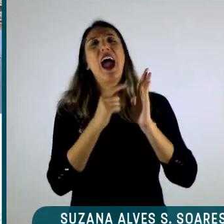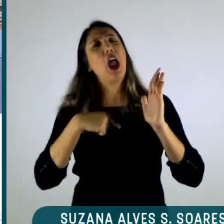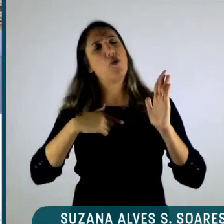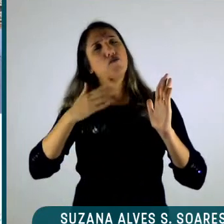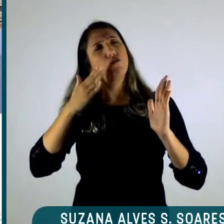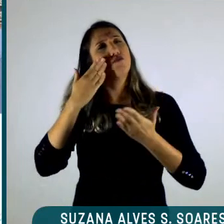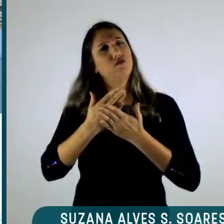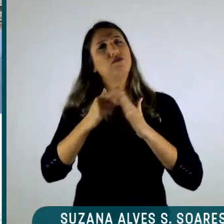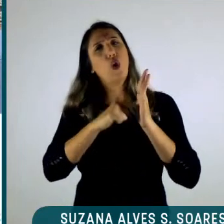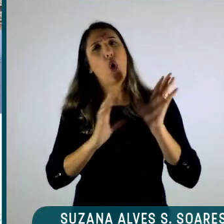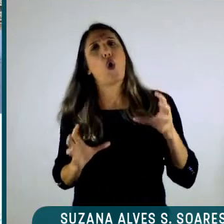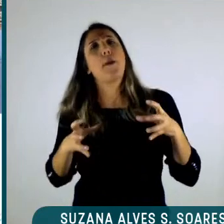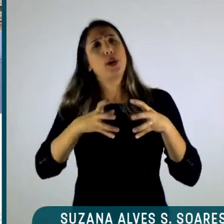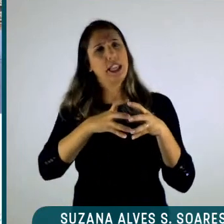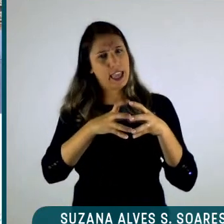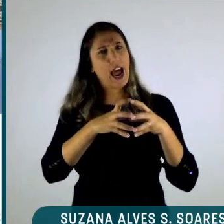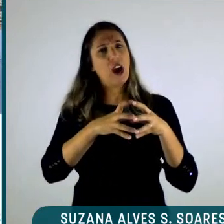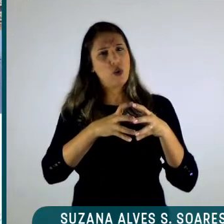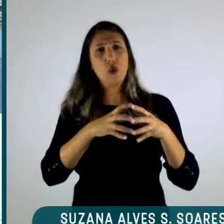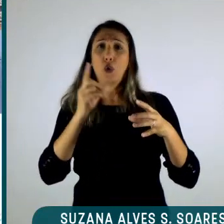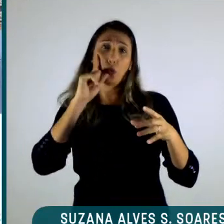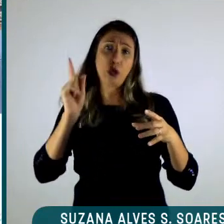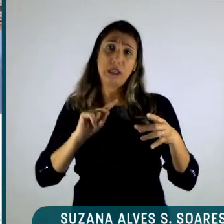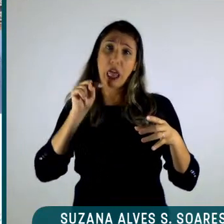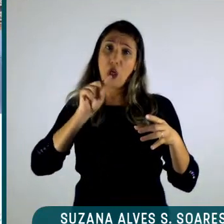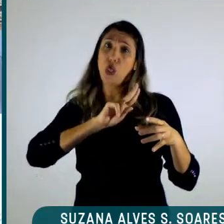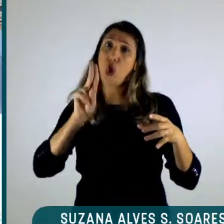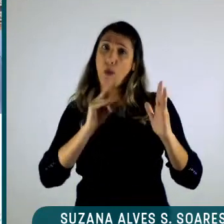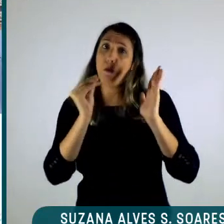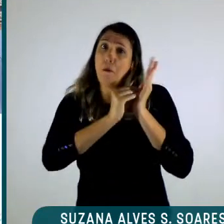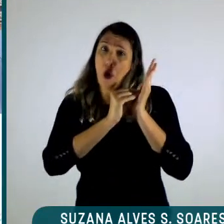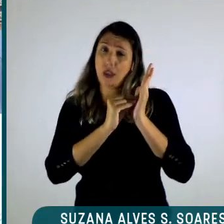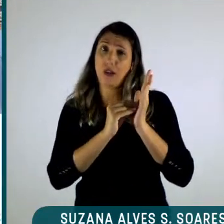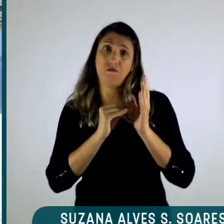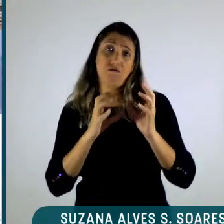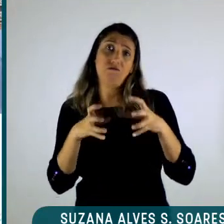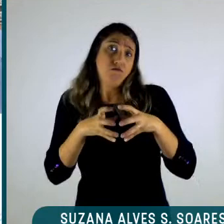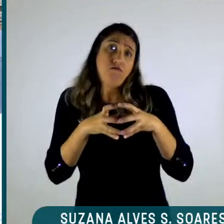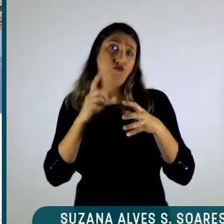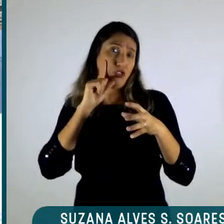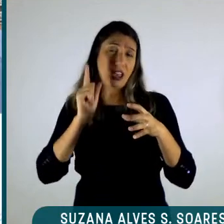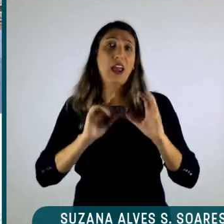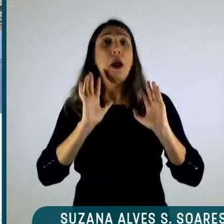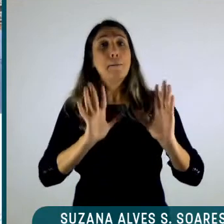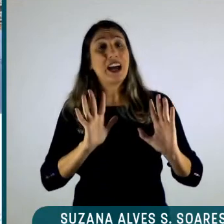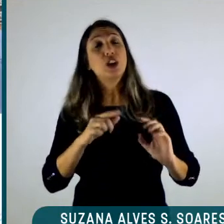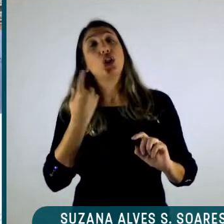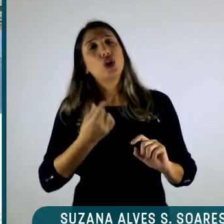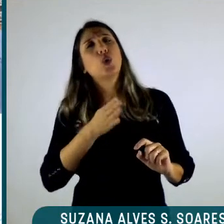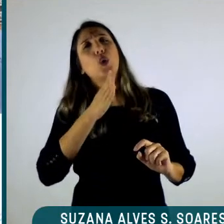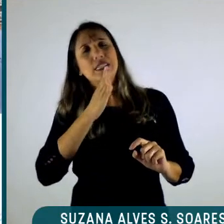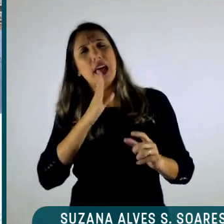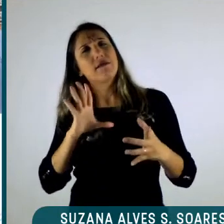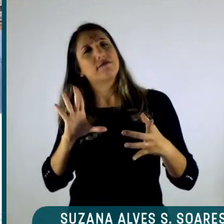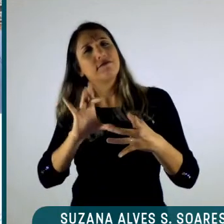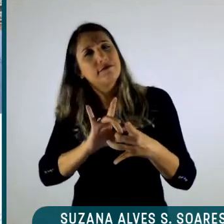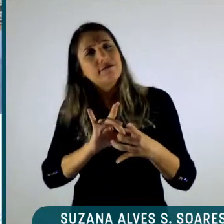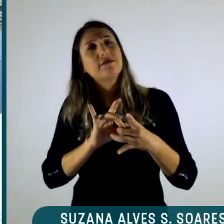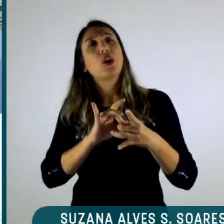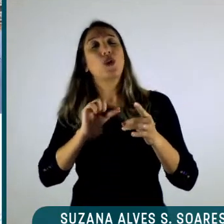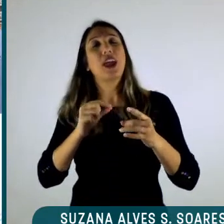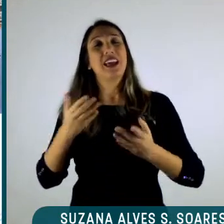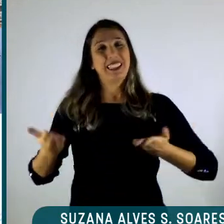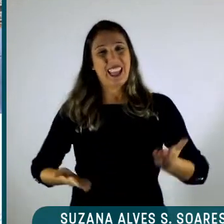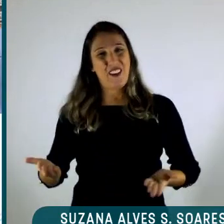program I consider to be a community program. I don't know whether it is regarded like that in the council, but this is when we